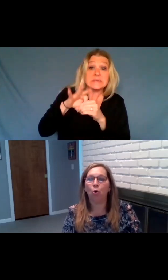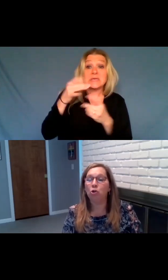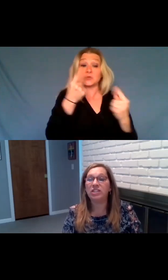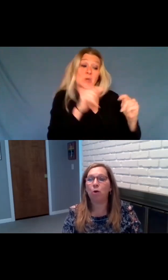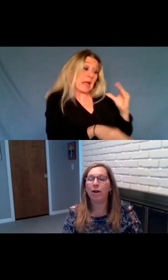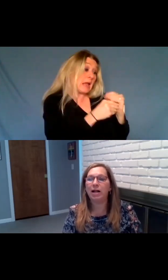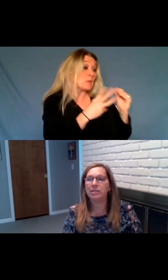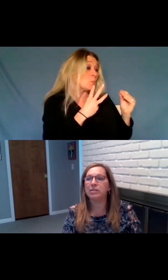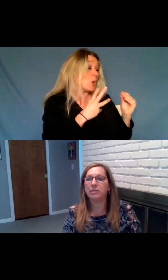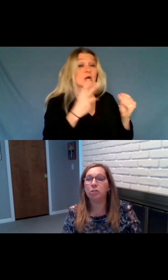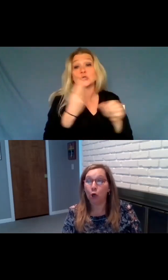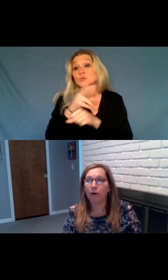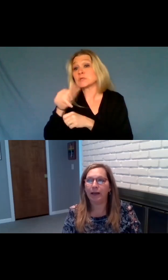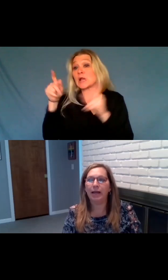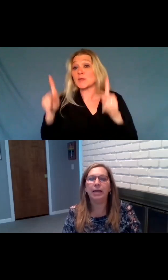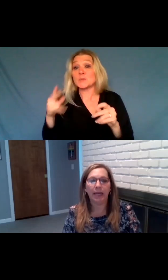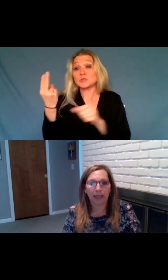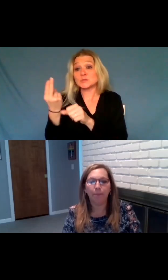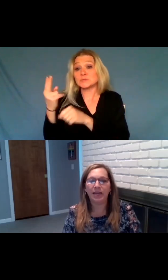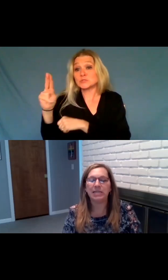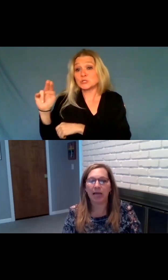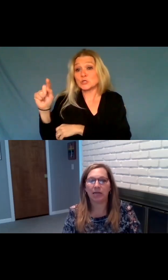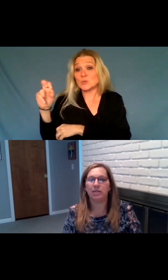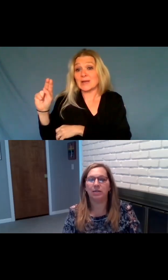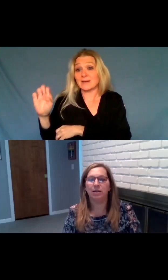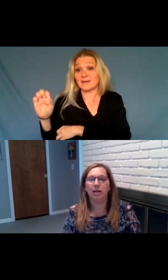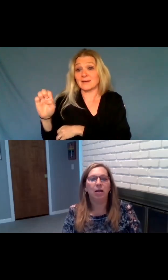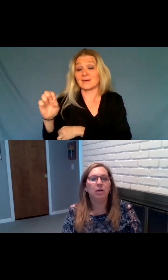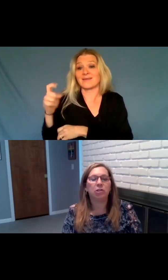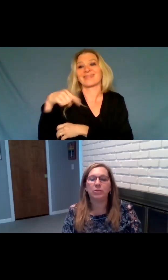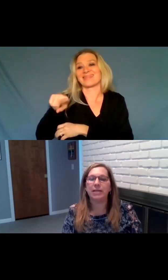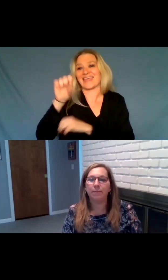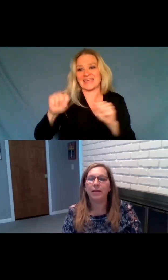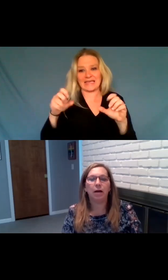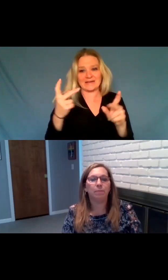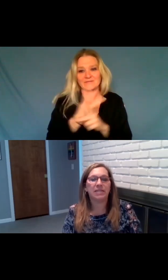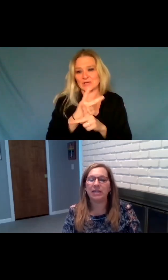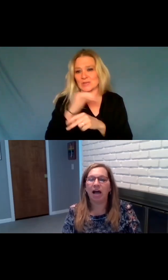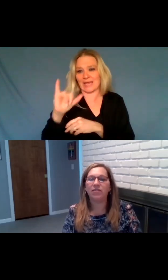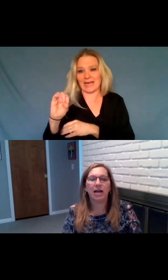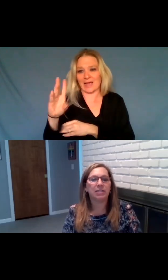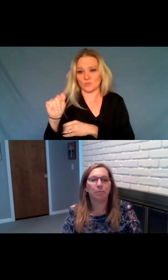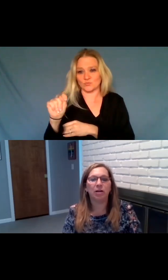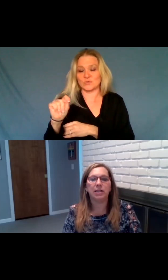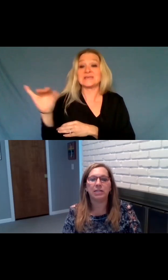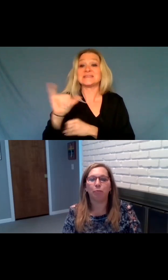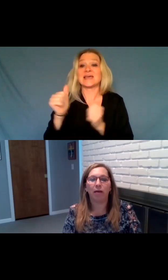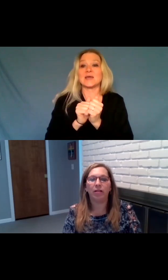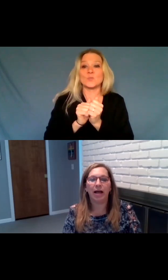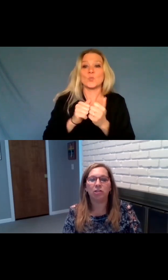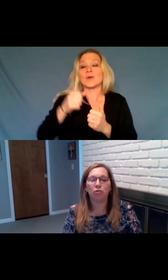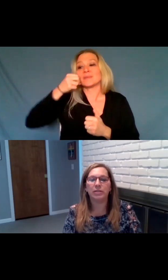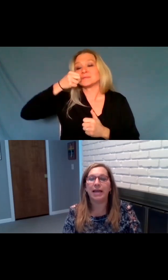water or use someone else's urine, it can be detected. So same thing on the saliva test, the blood test,